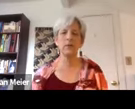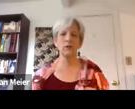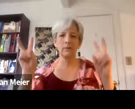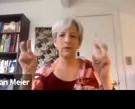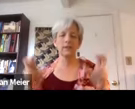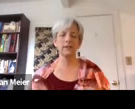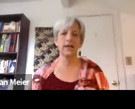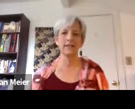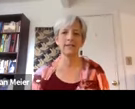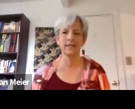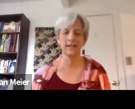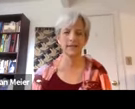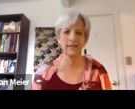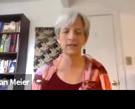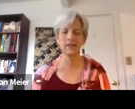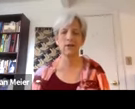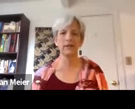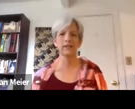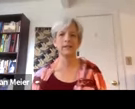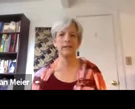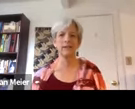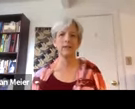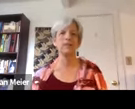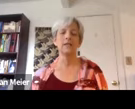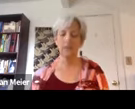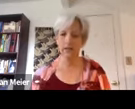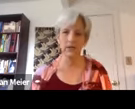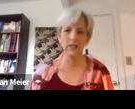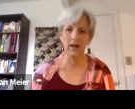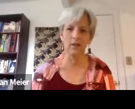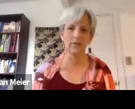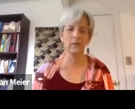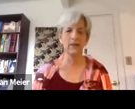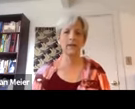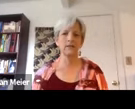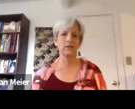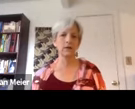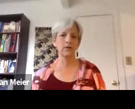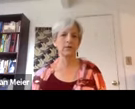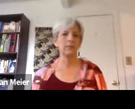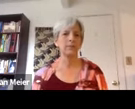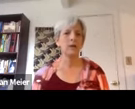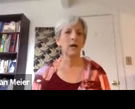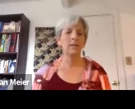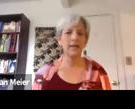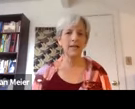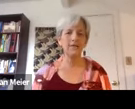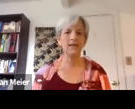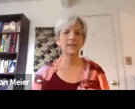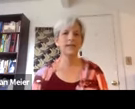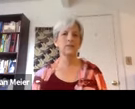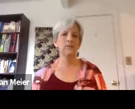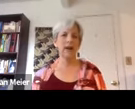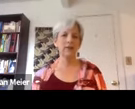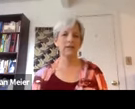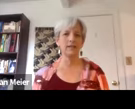it's a pure abuse case, in the sense that there's no alienation claim as far as we could tell from the opinions that we were coding. And even in